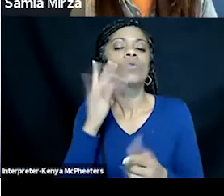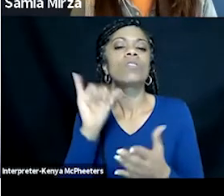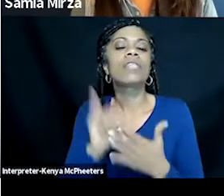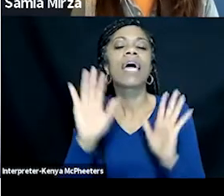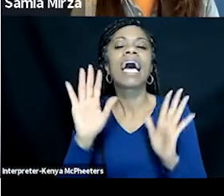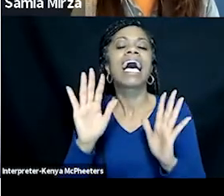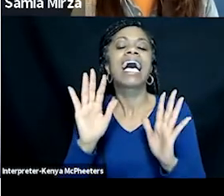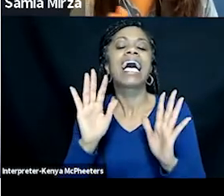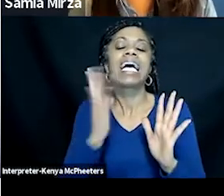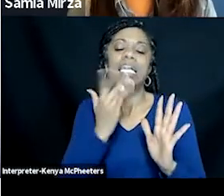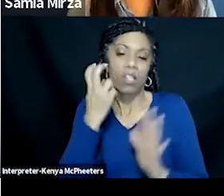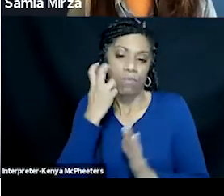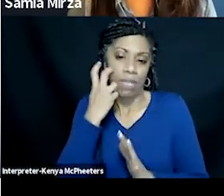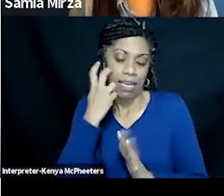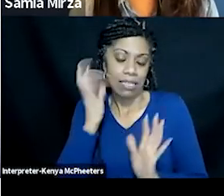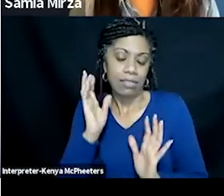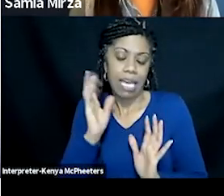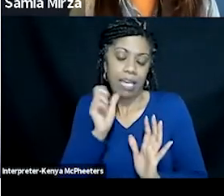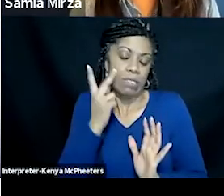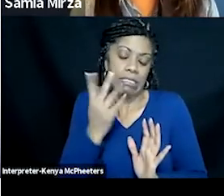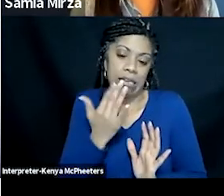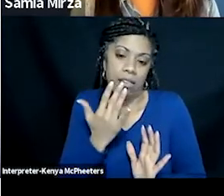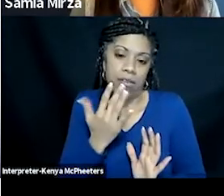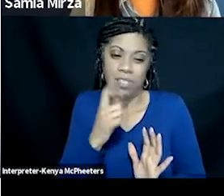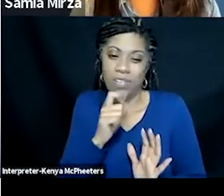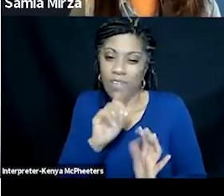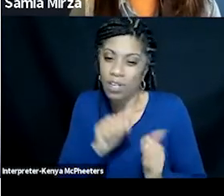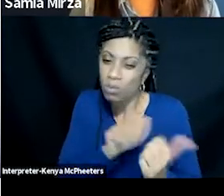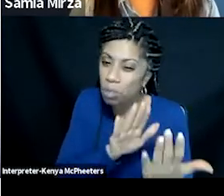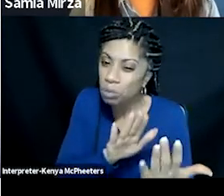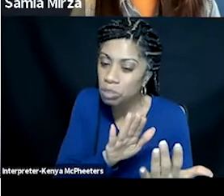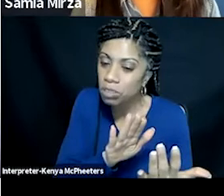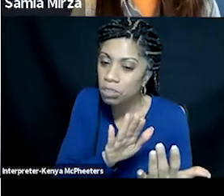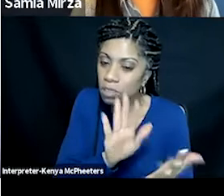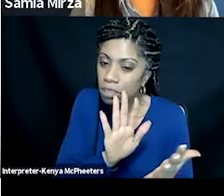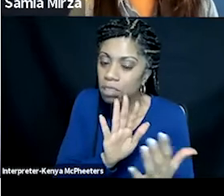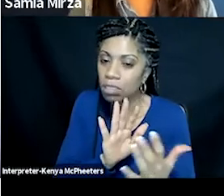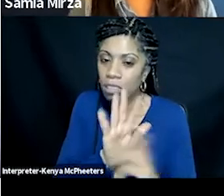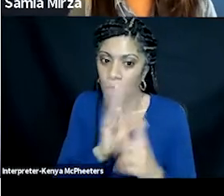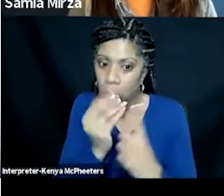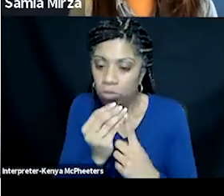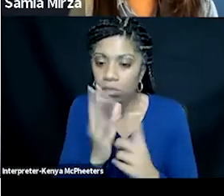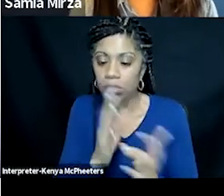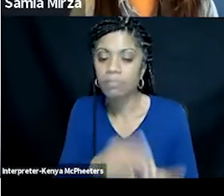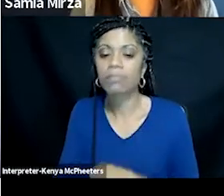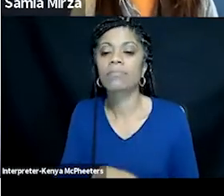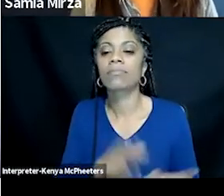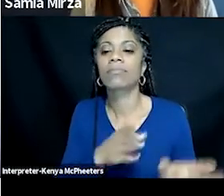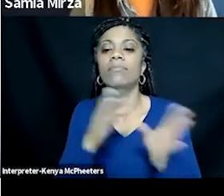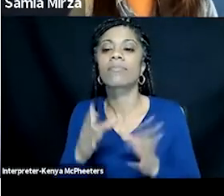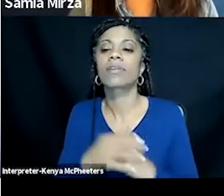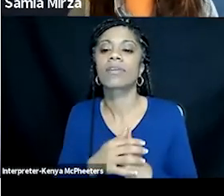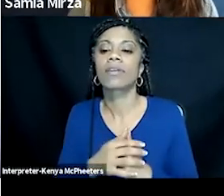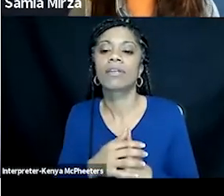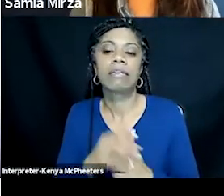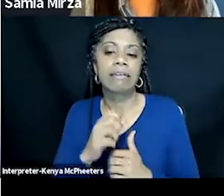instead. And then the fourth was that there's a lack of data and metrics on effective racial equity communications. And this is